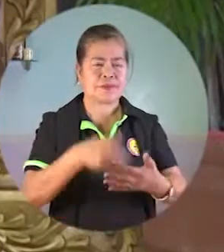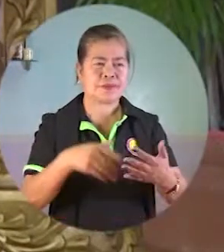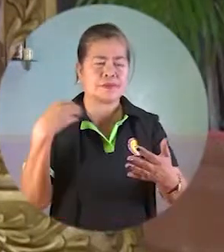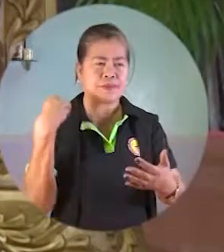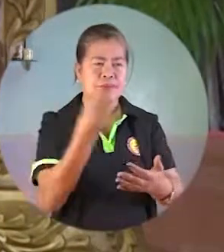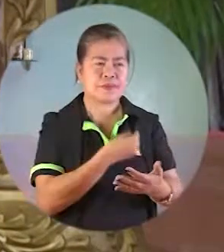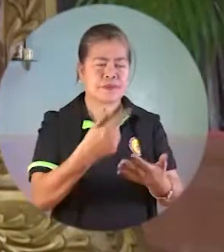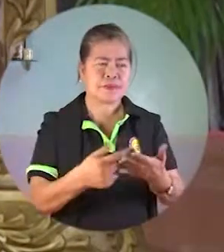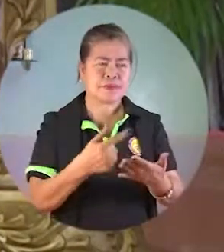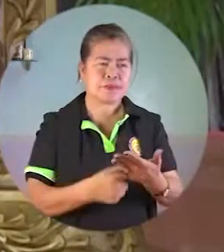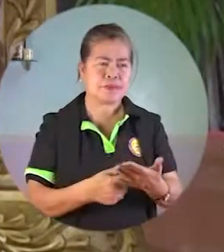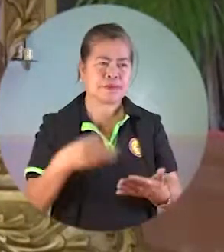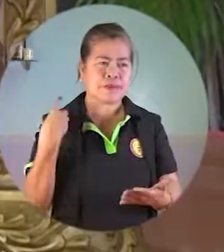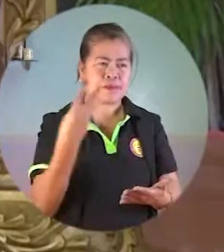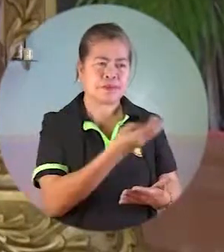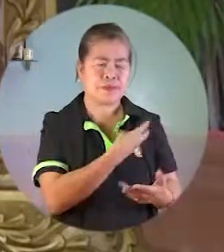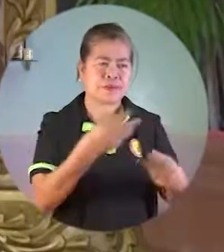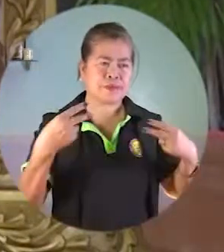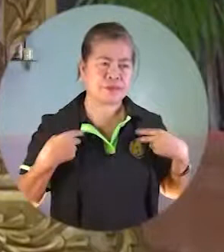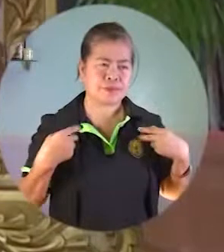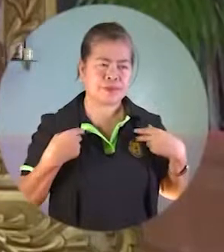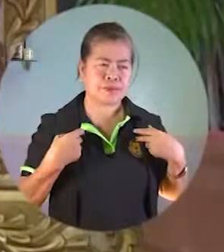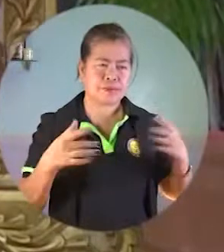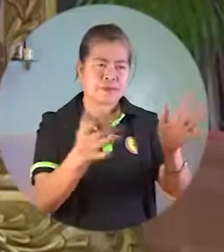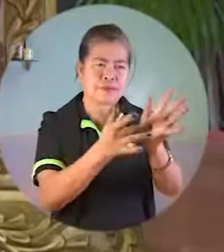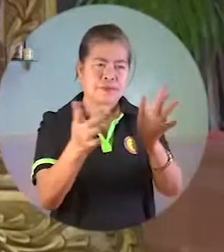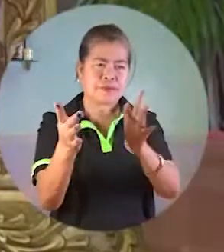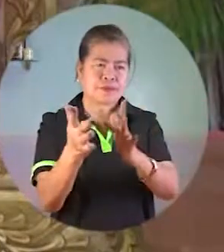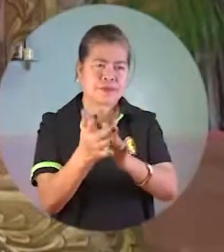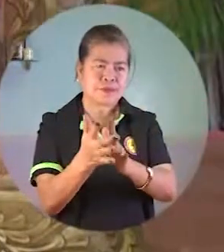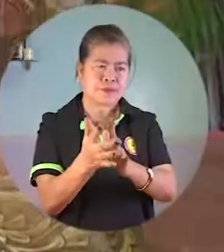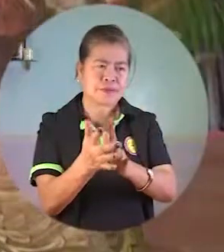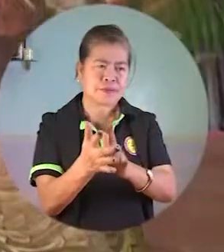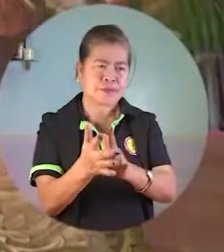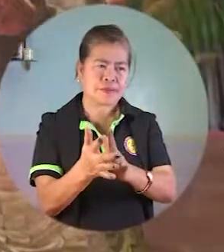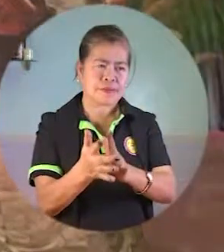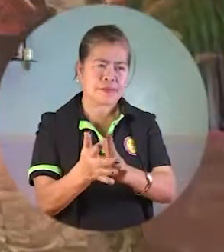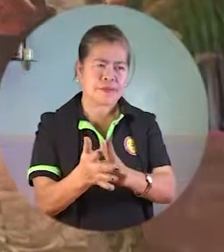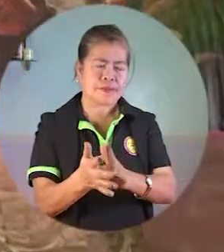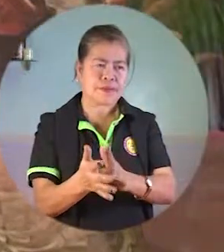In our Gospel, we have Jesus